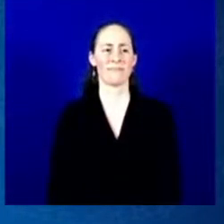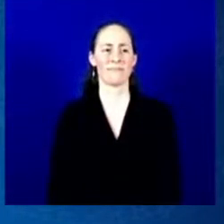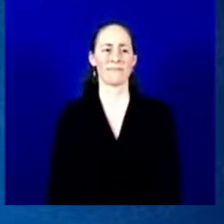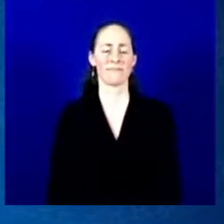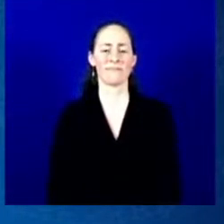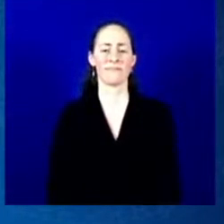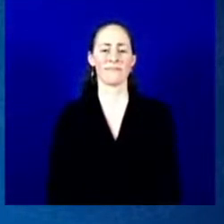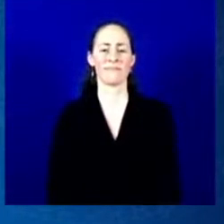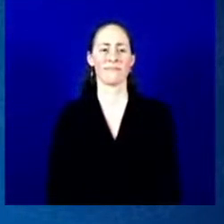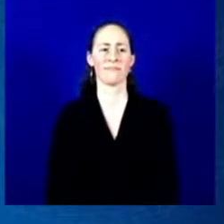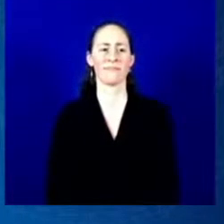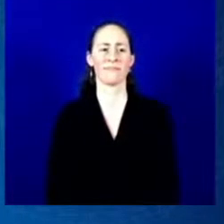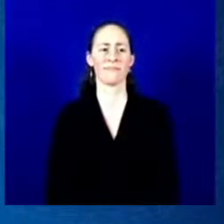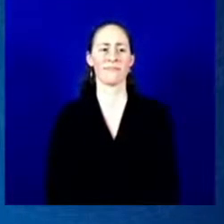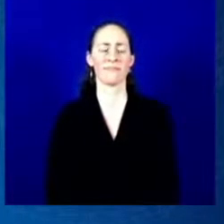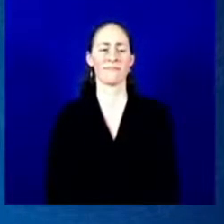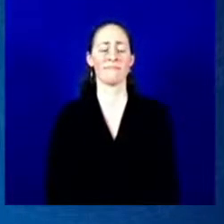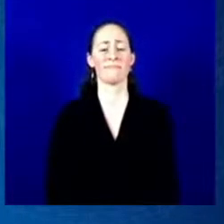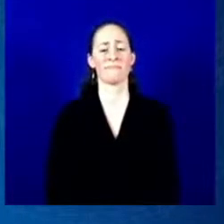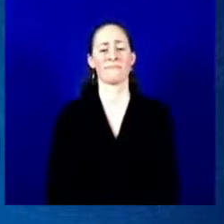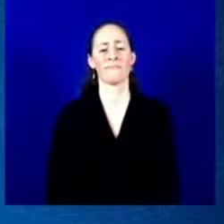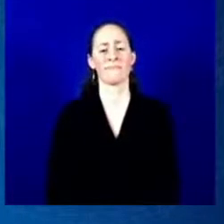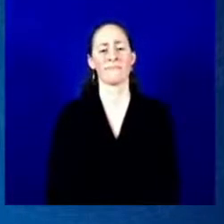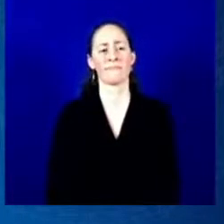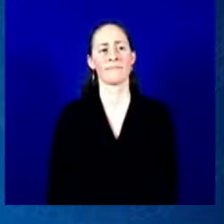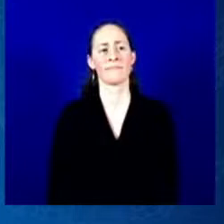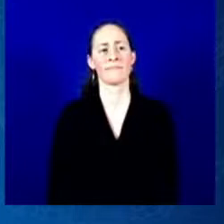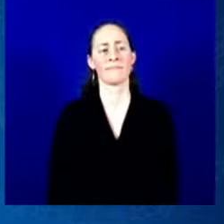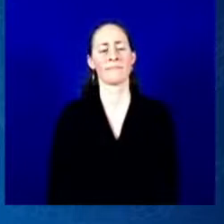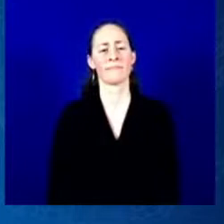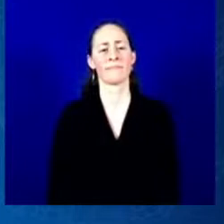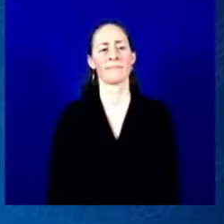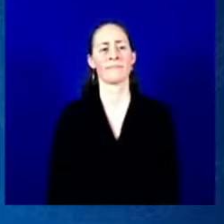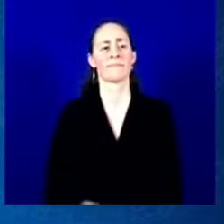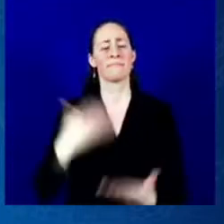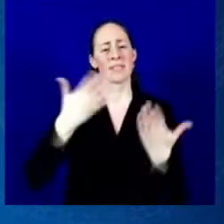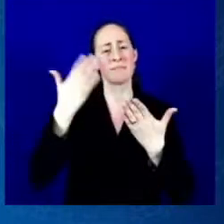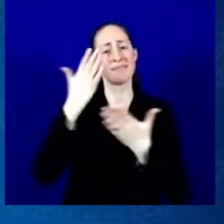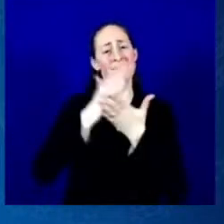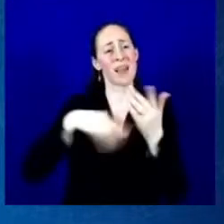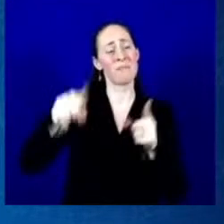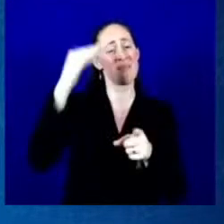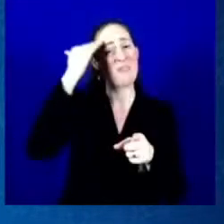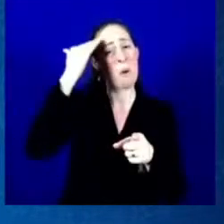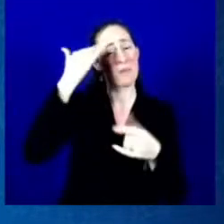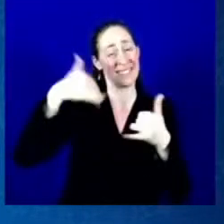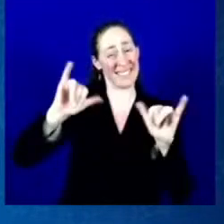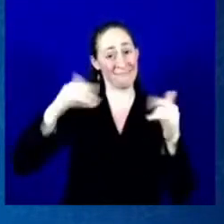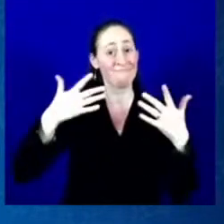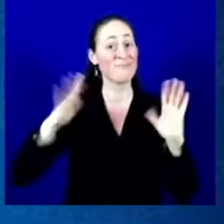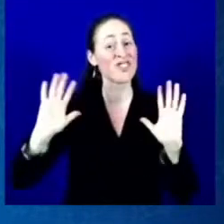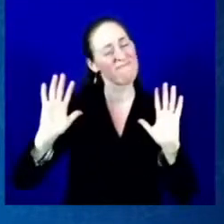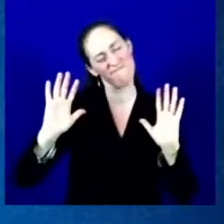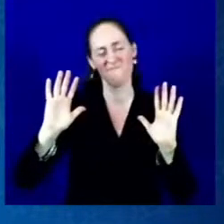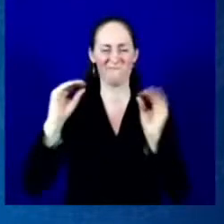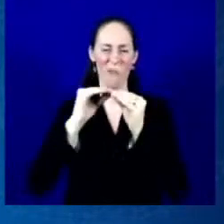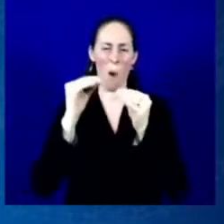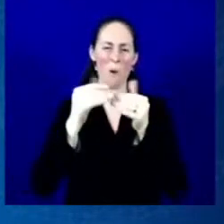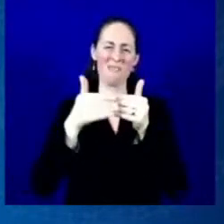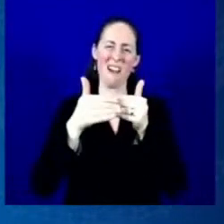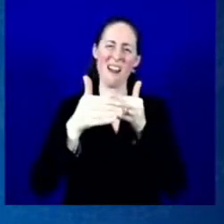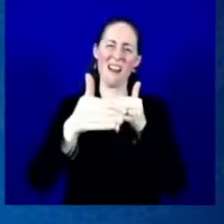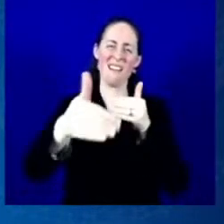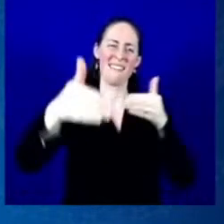better than any group of Americans, there's still more work to do to beat this virus. We can't let our guard down.